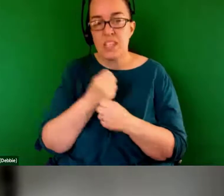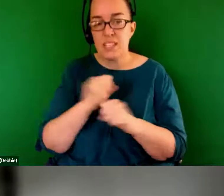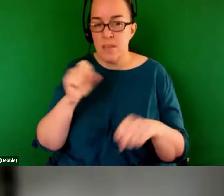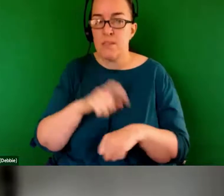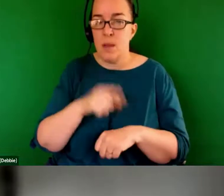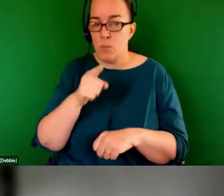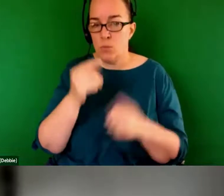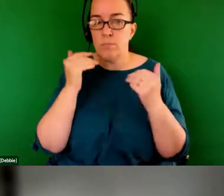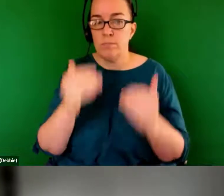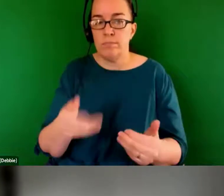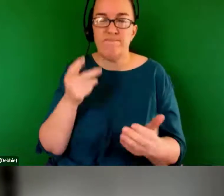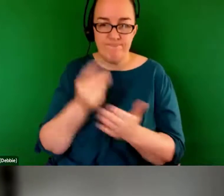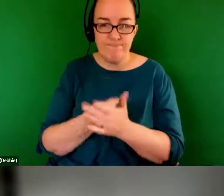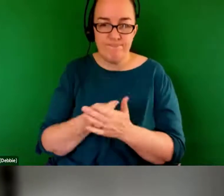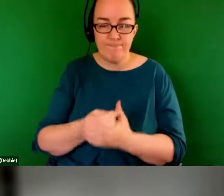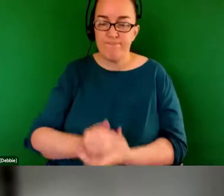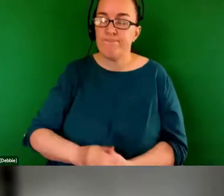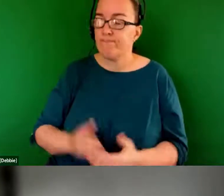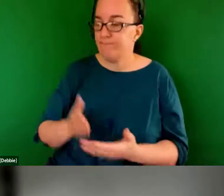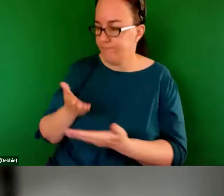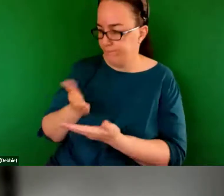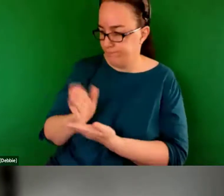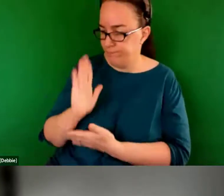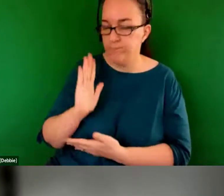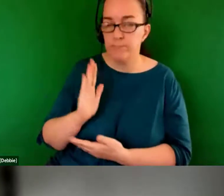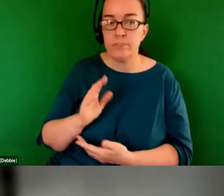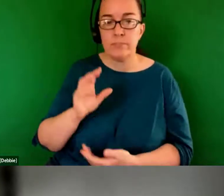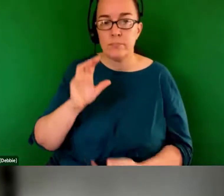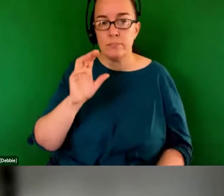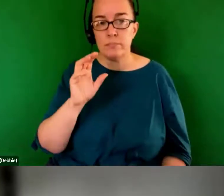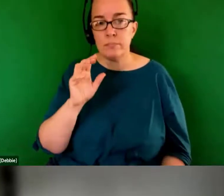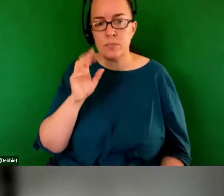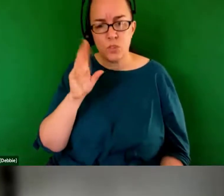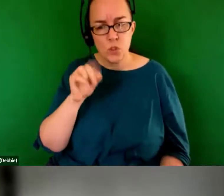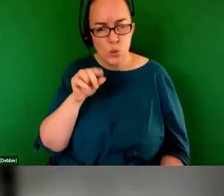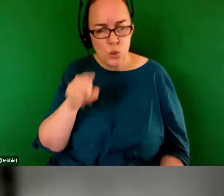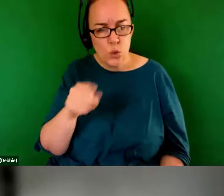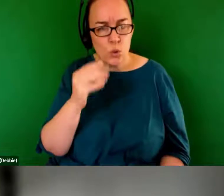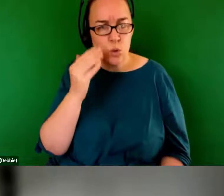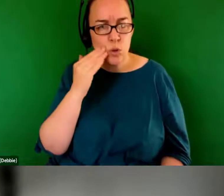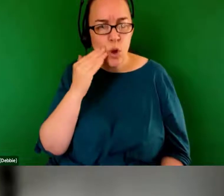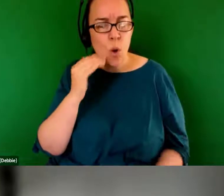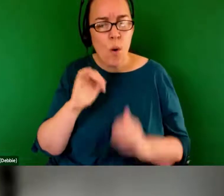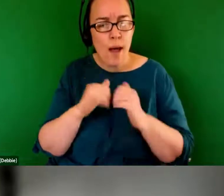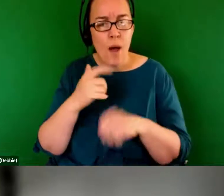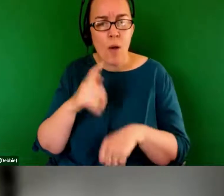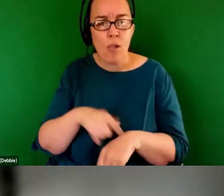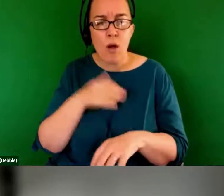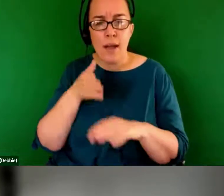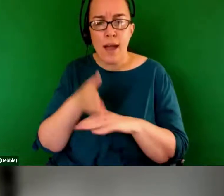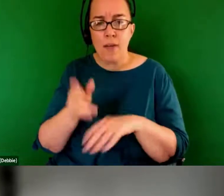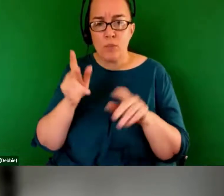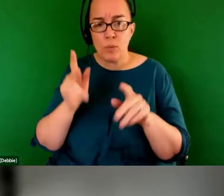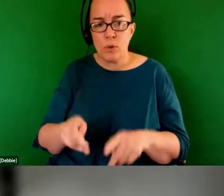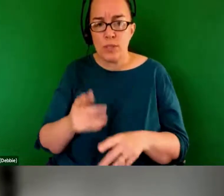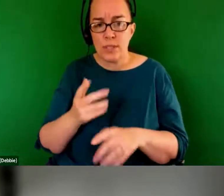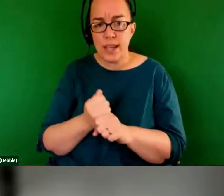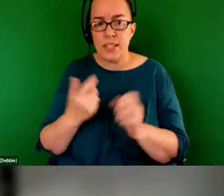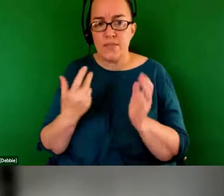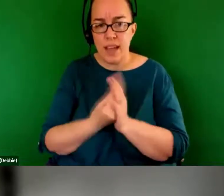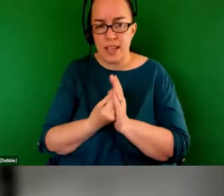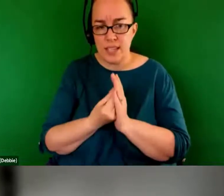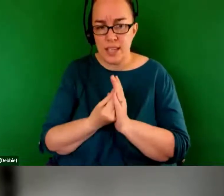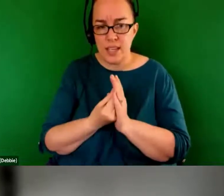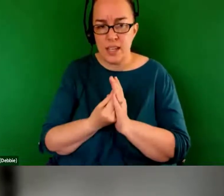vaccination. All right. Might you know how long after a person gets their vaccine